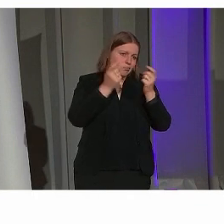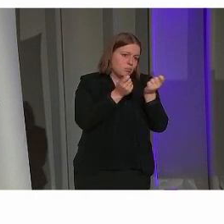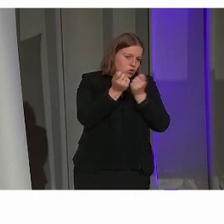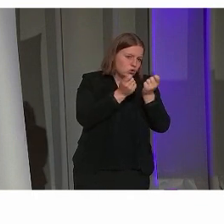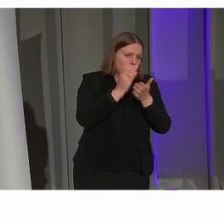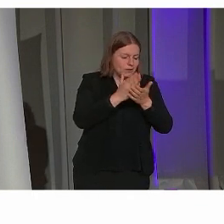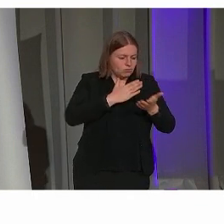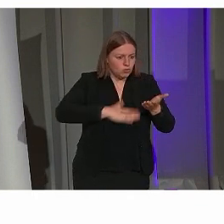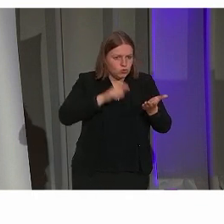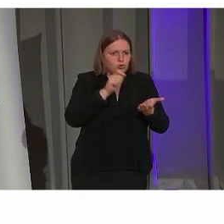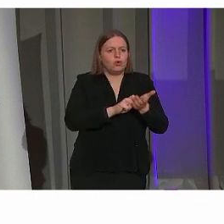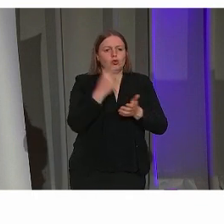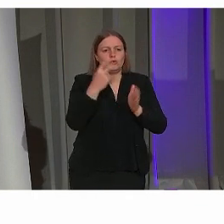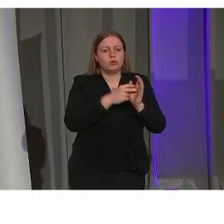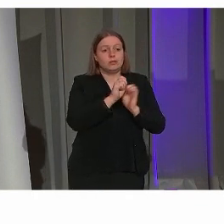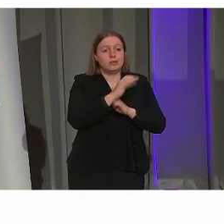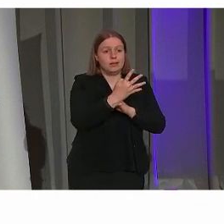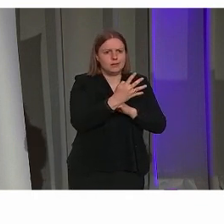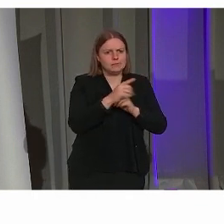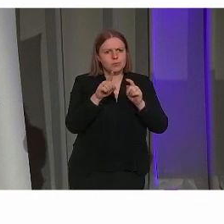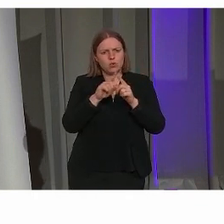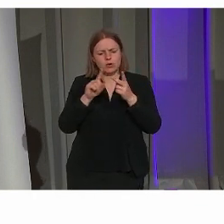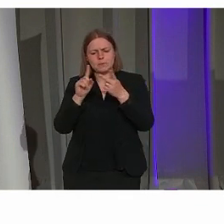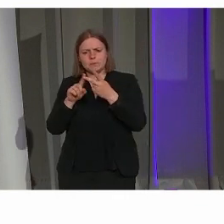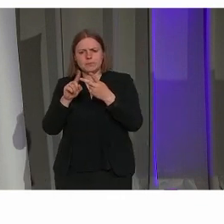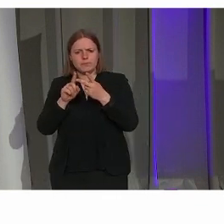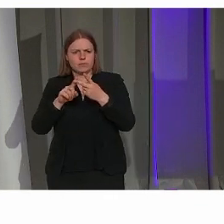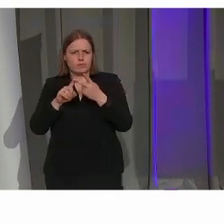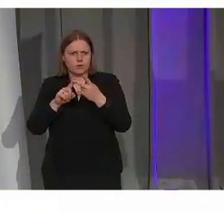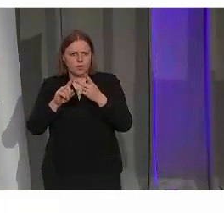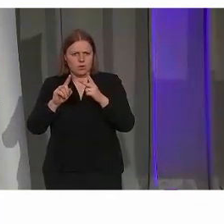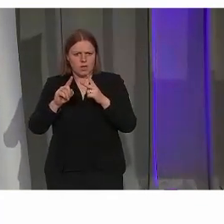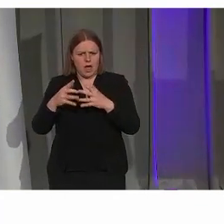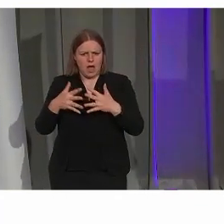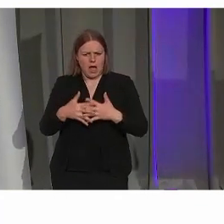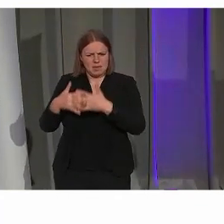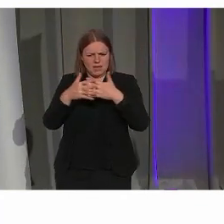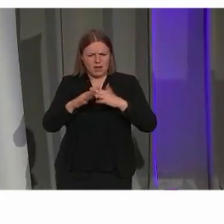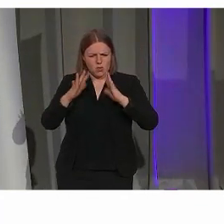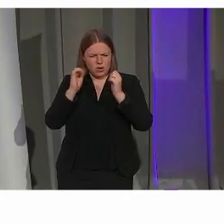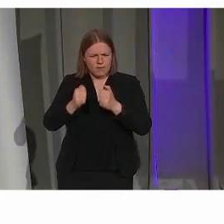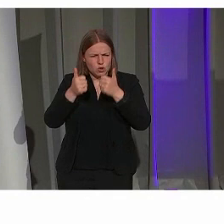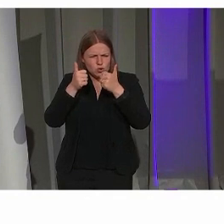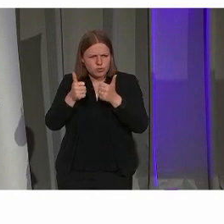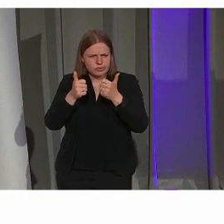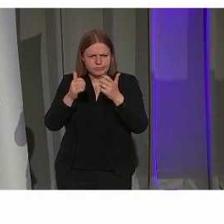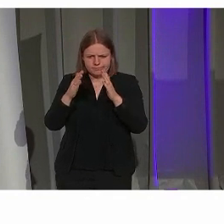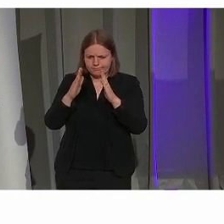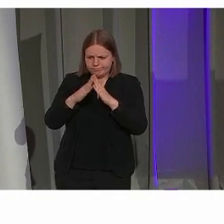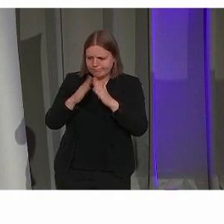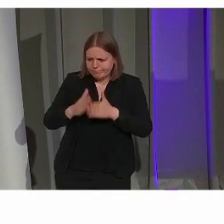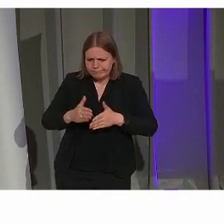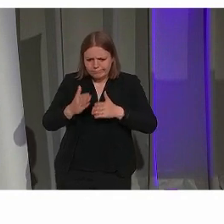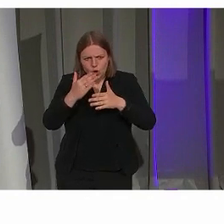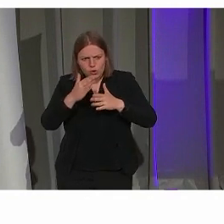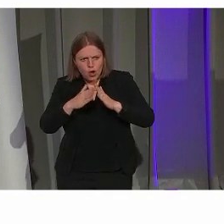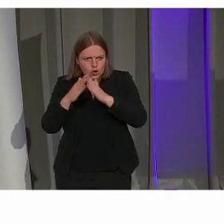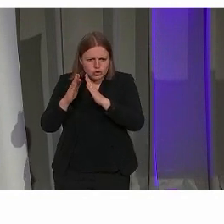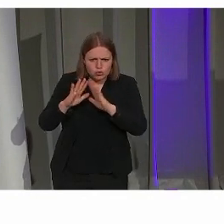Deze zijn ook in 2019 door Social Reality in America, that's published in English and